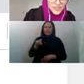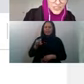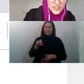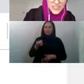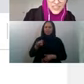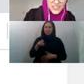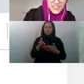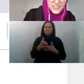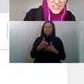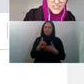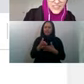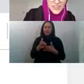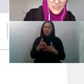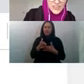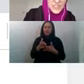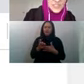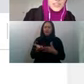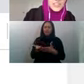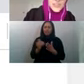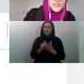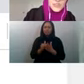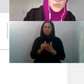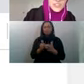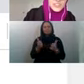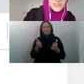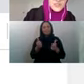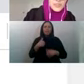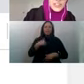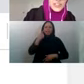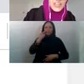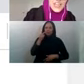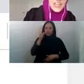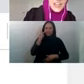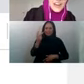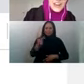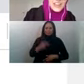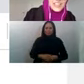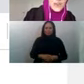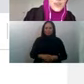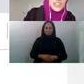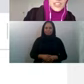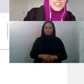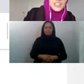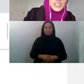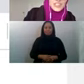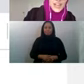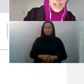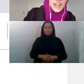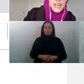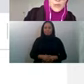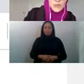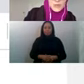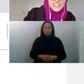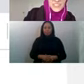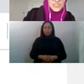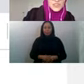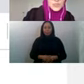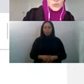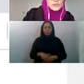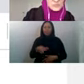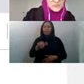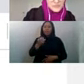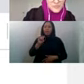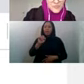share again. That's okay. I think you can see it from here. Now, Evan will probably get